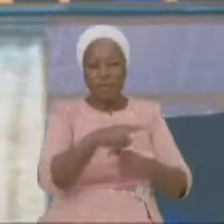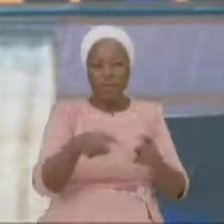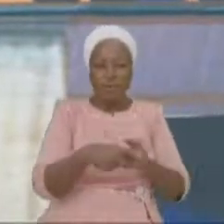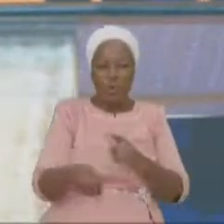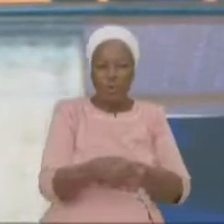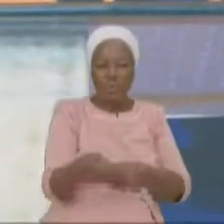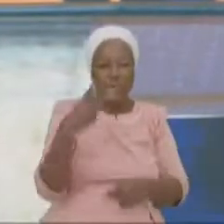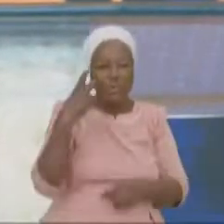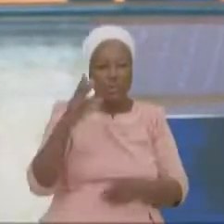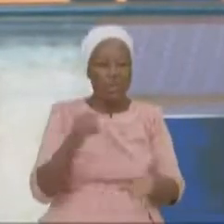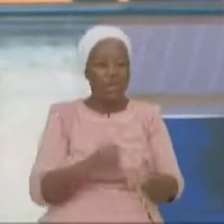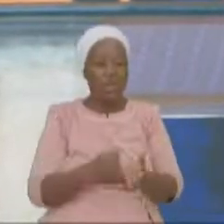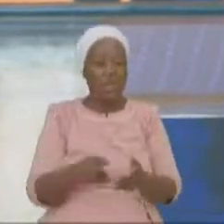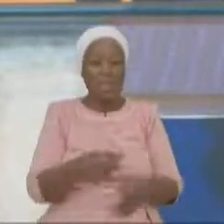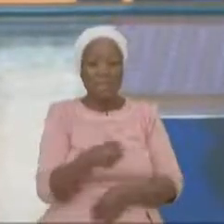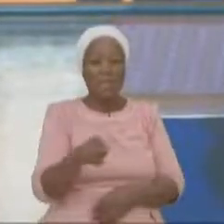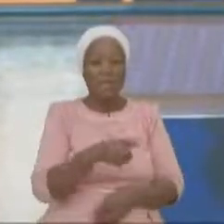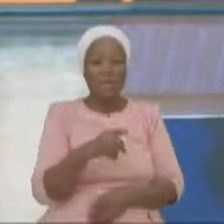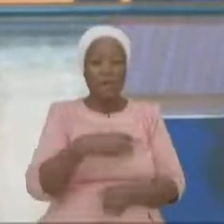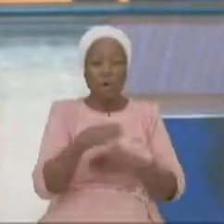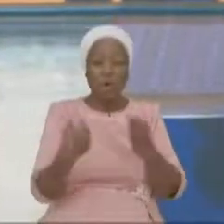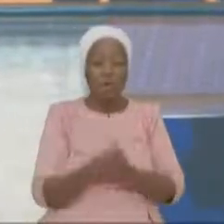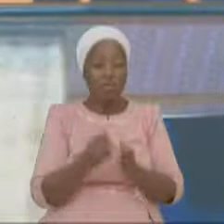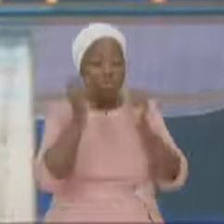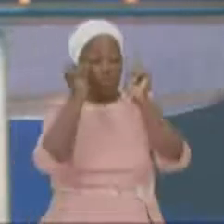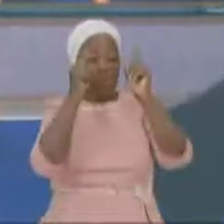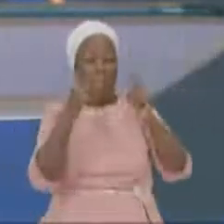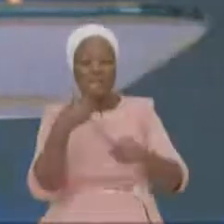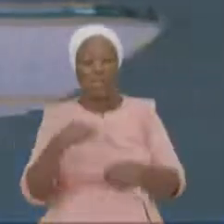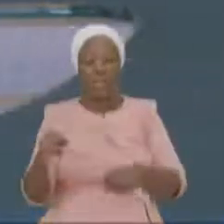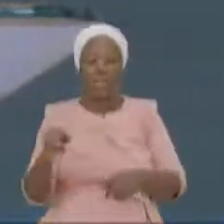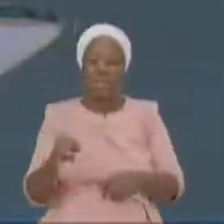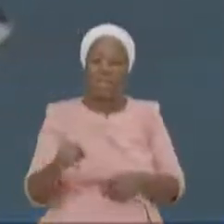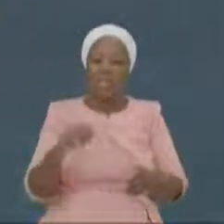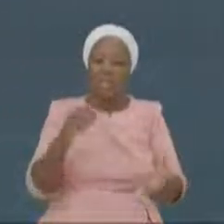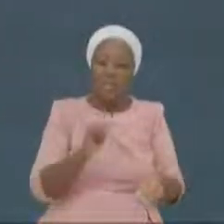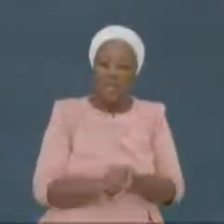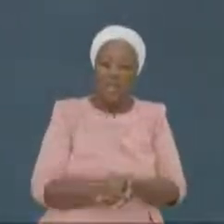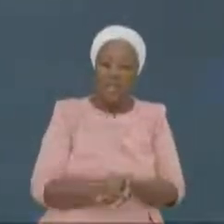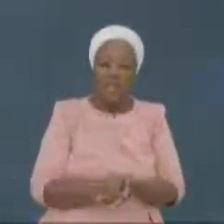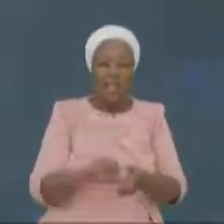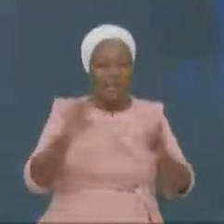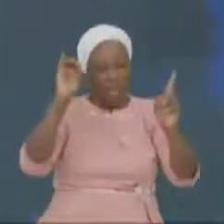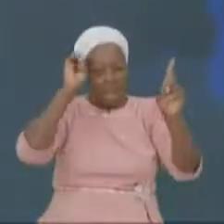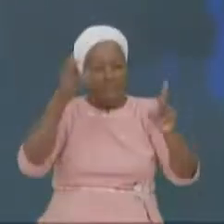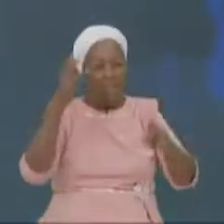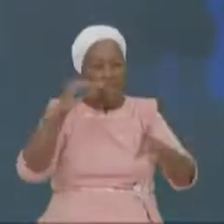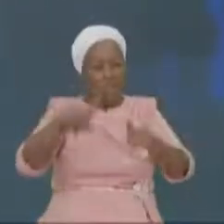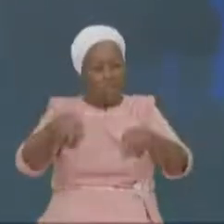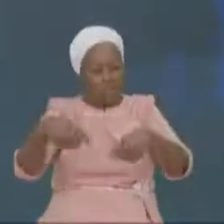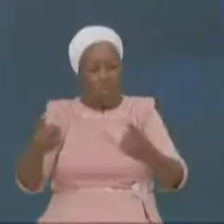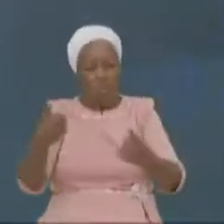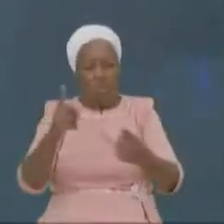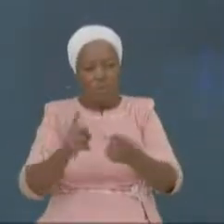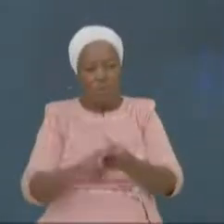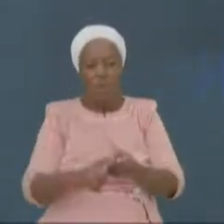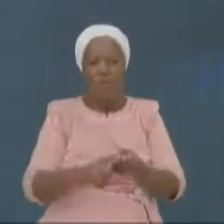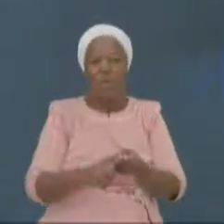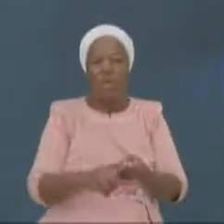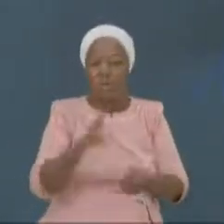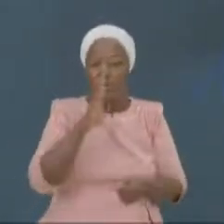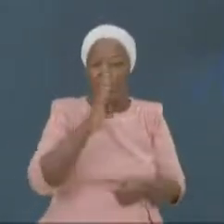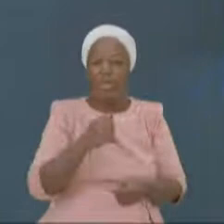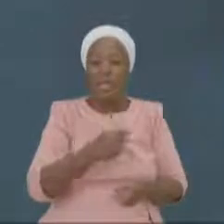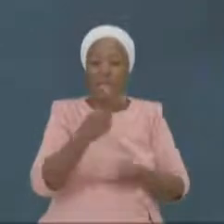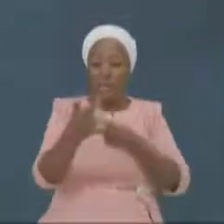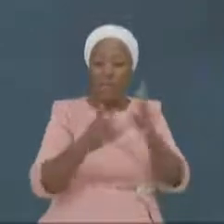and when they saw it, they all murmured, saying that he was gone to be guest with a man that